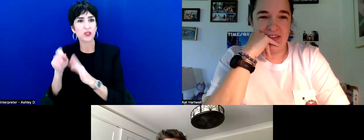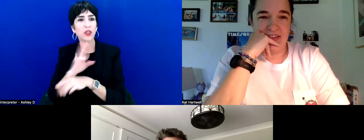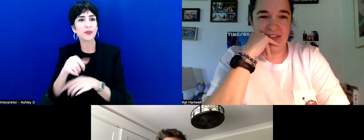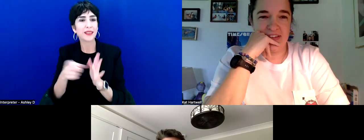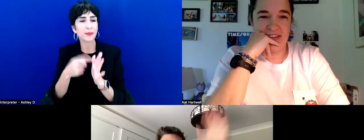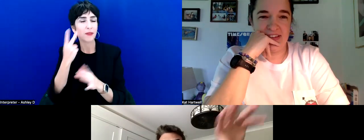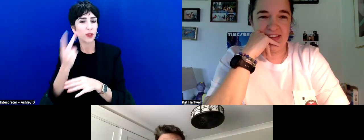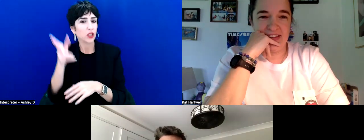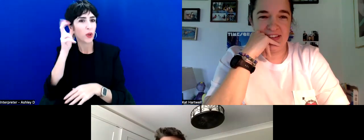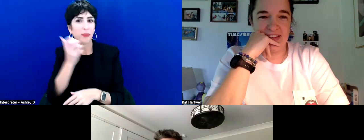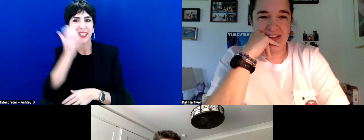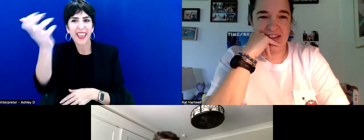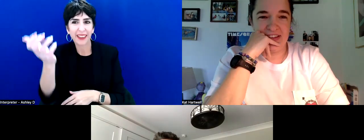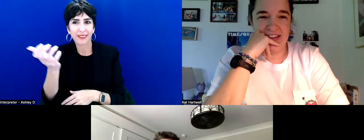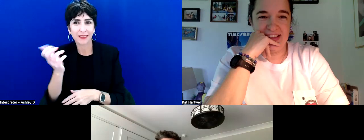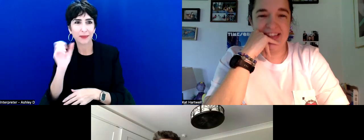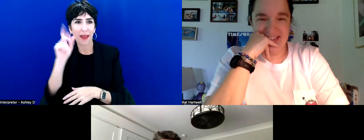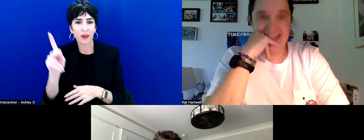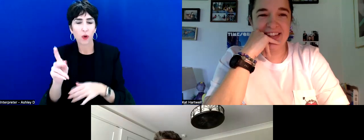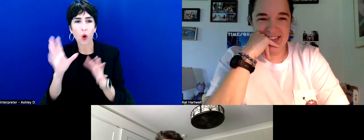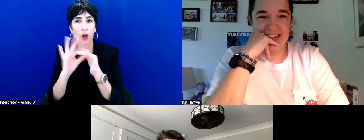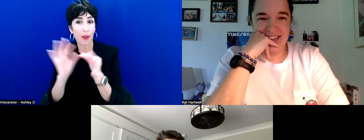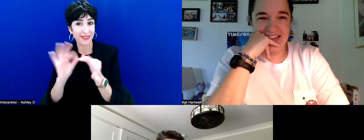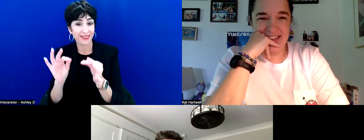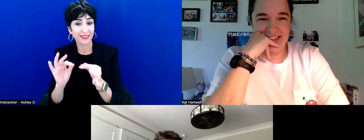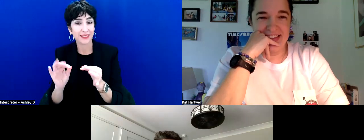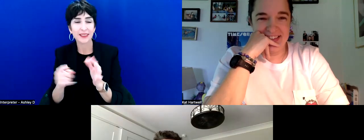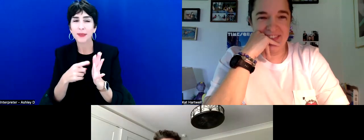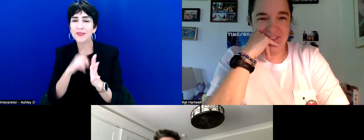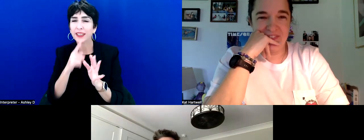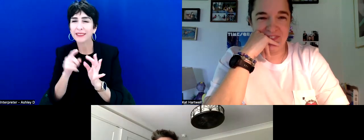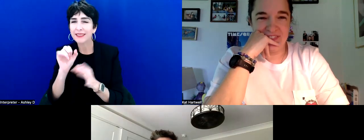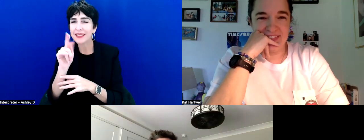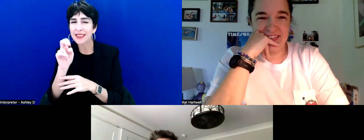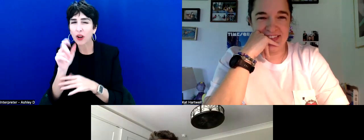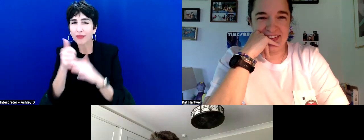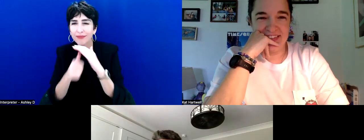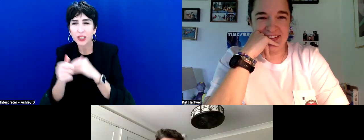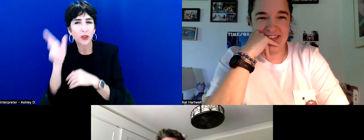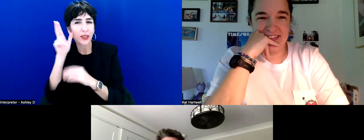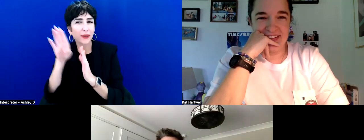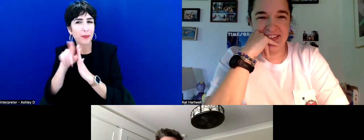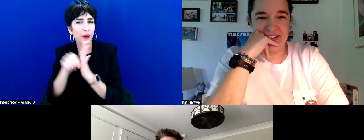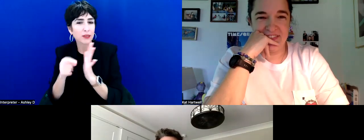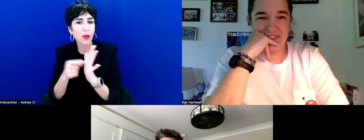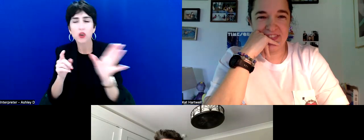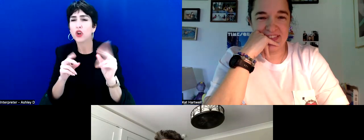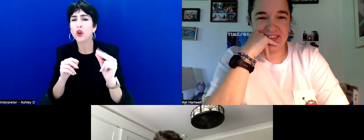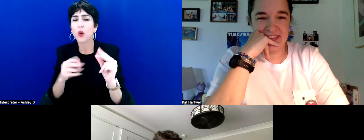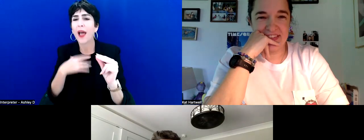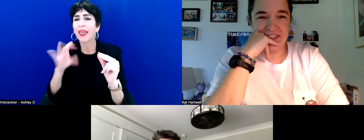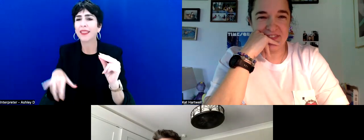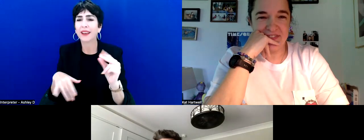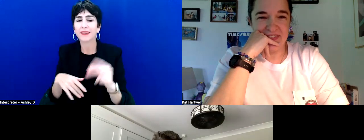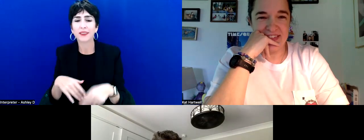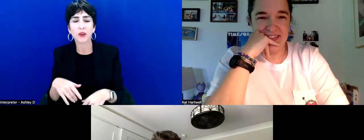watch the movie, you'll hear me yelling back or commenting. Like it's very subtle, but you'll hear it in the background. Be like, no, I like that.